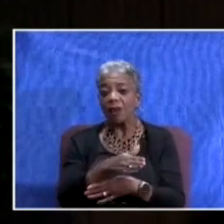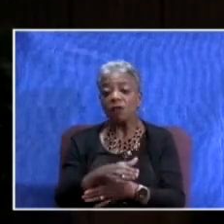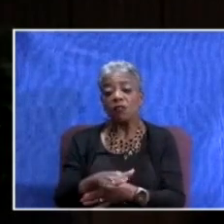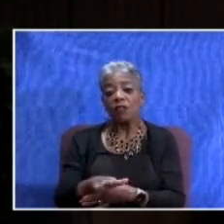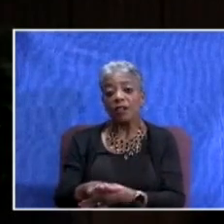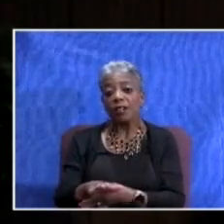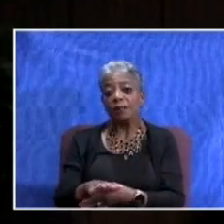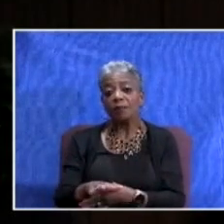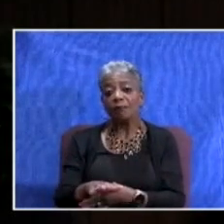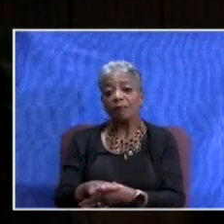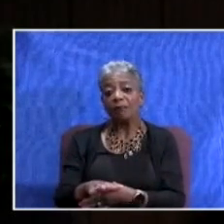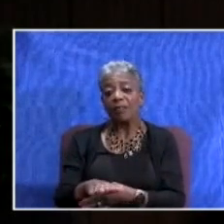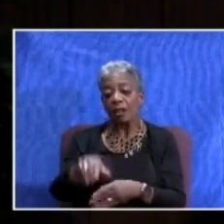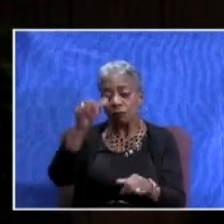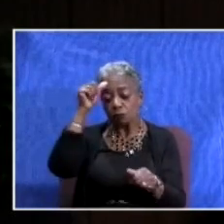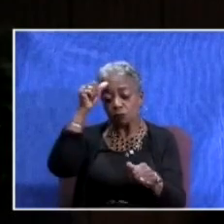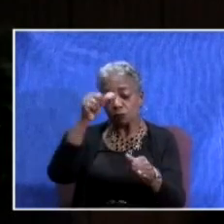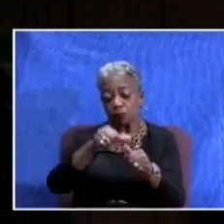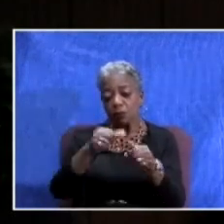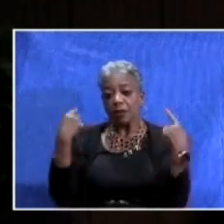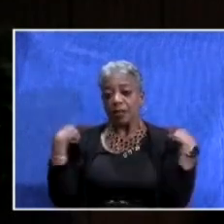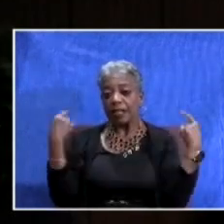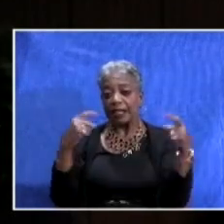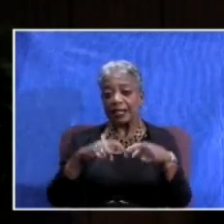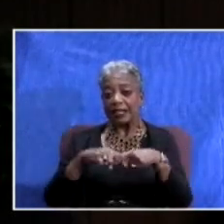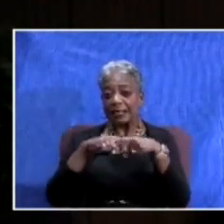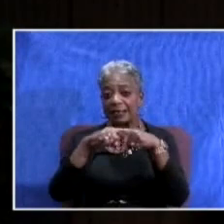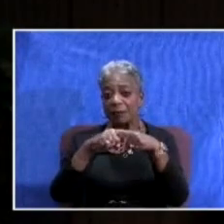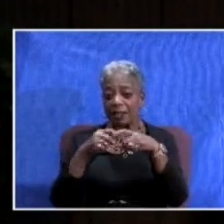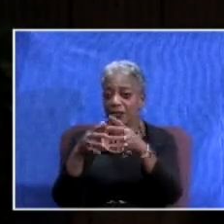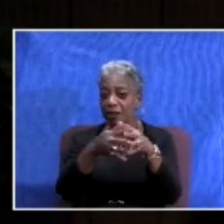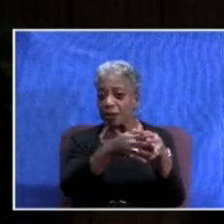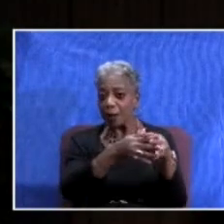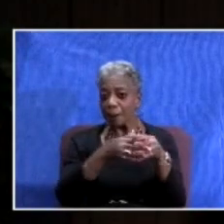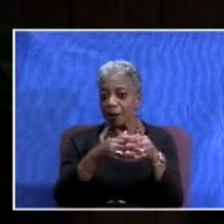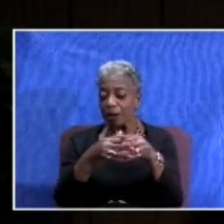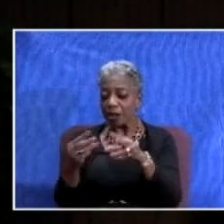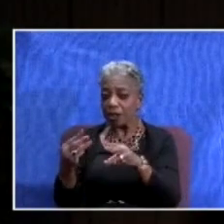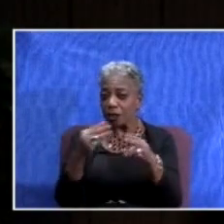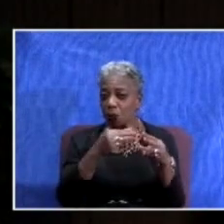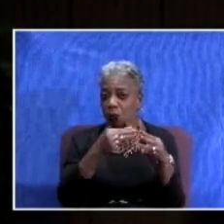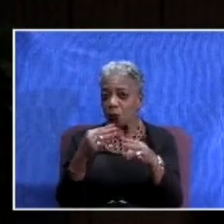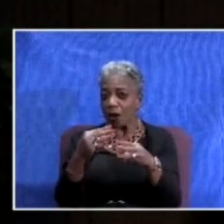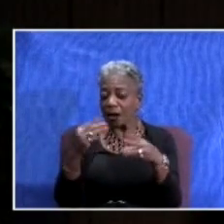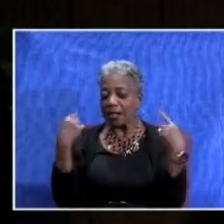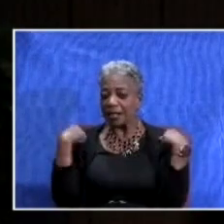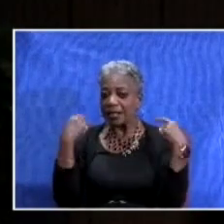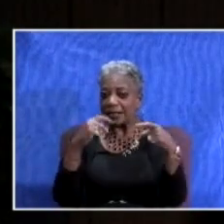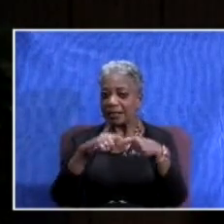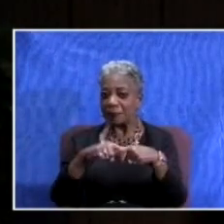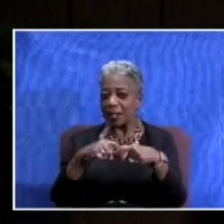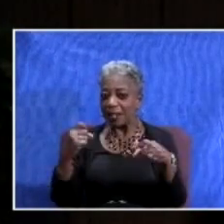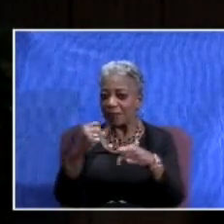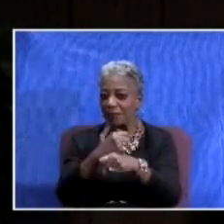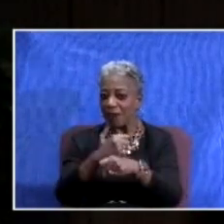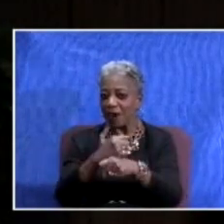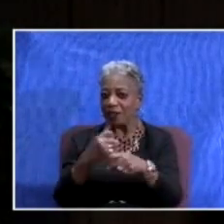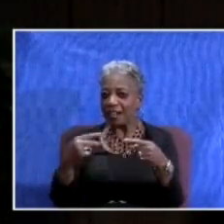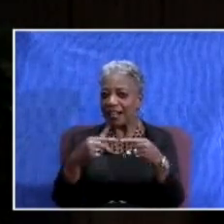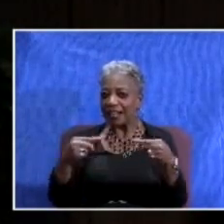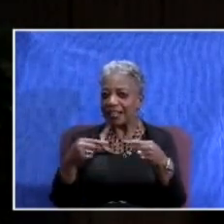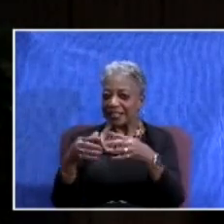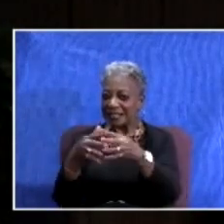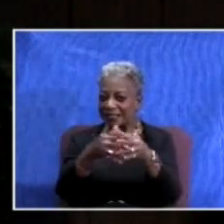The Spanish-American War. Spain fought against America. The British fought